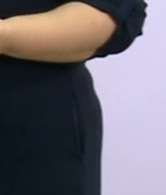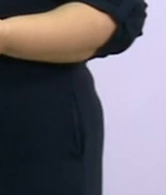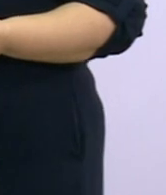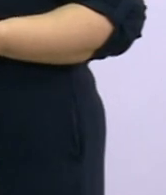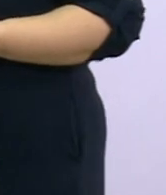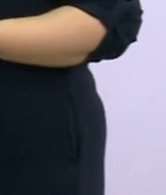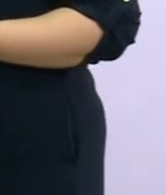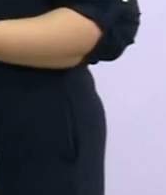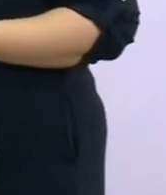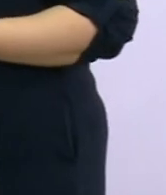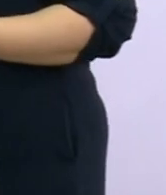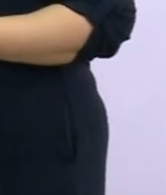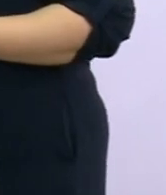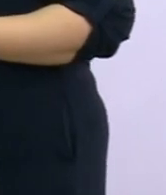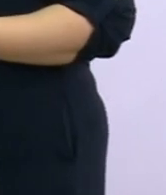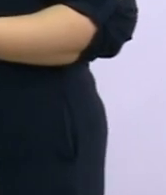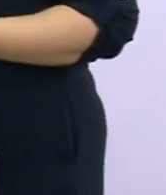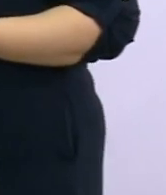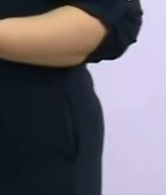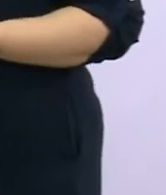good.